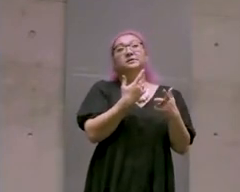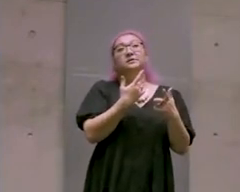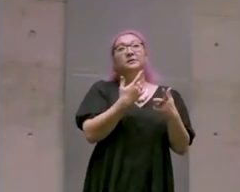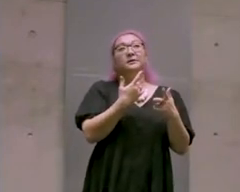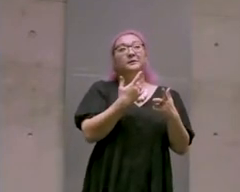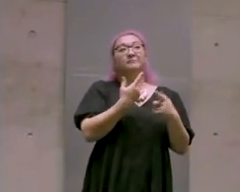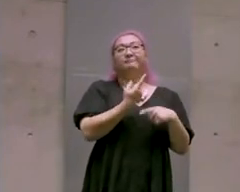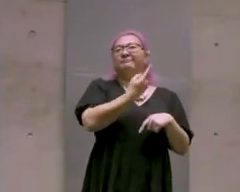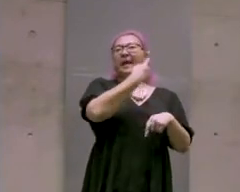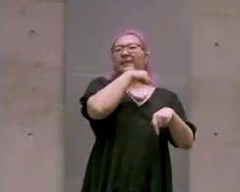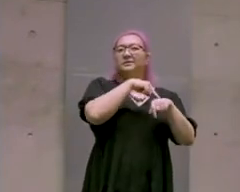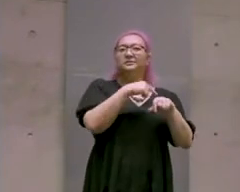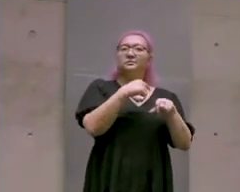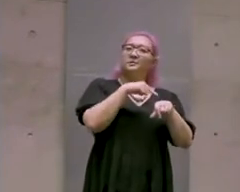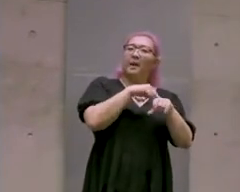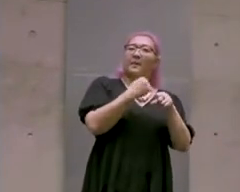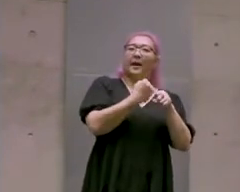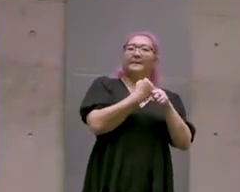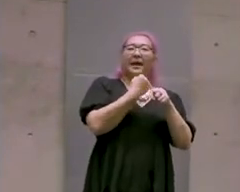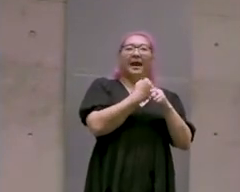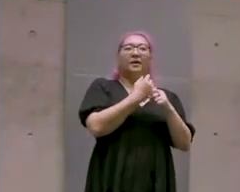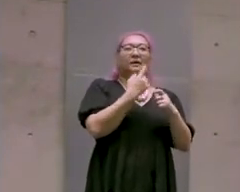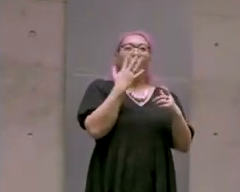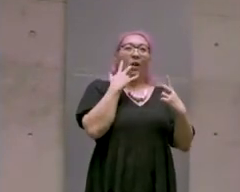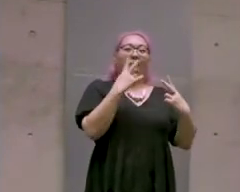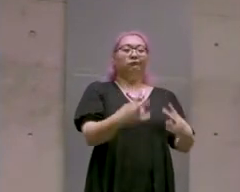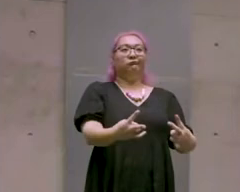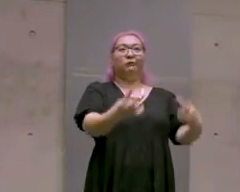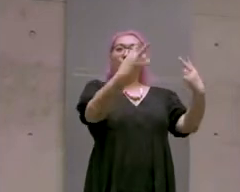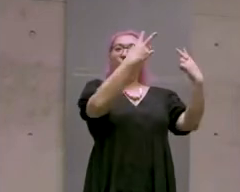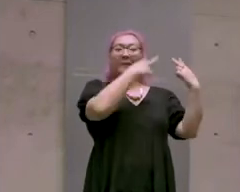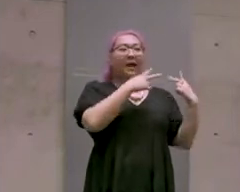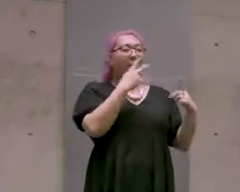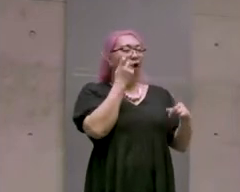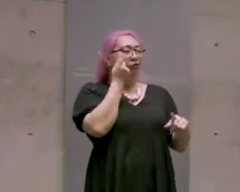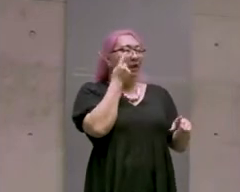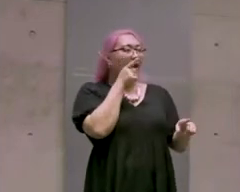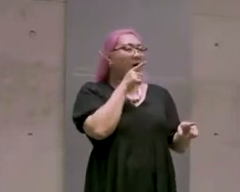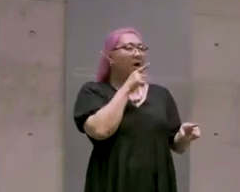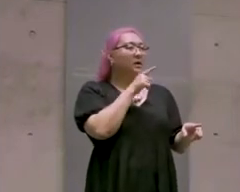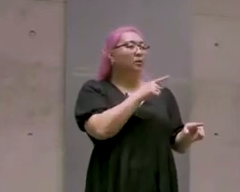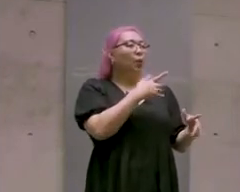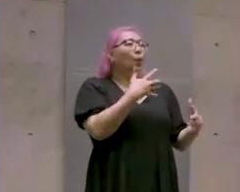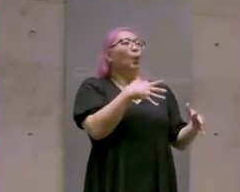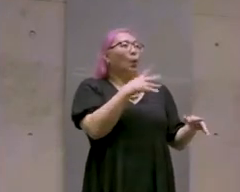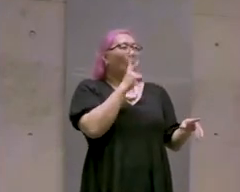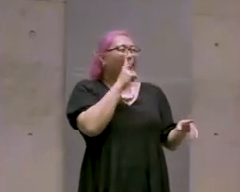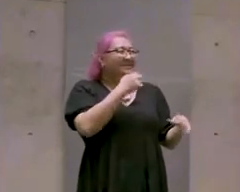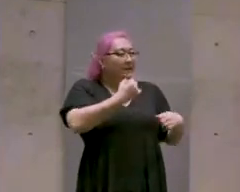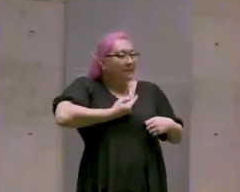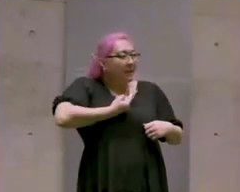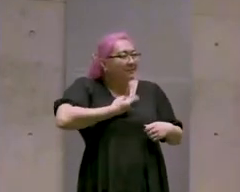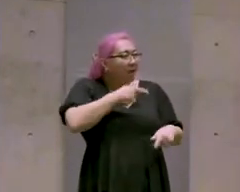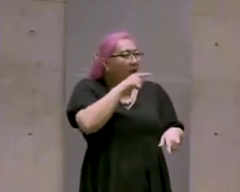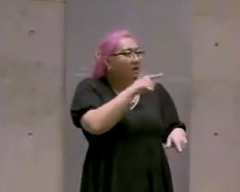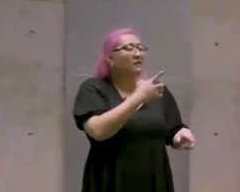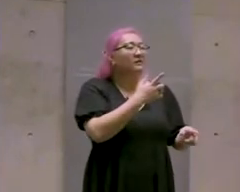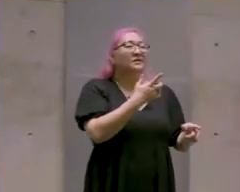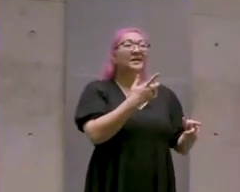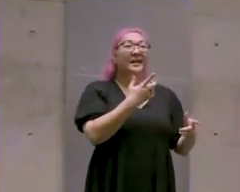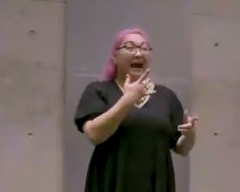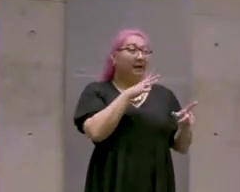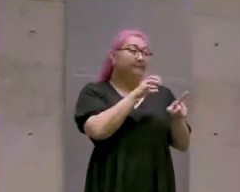I was even doing. And Thomas Was Alone feels like a game that is made by someone who was working in kind of the AA machine in the